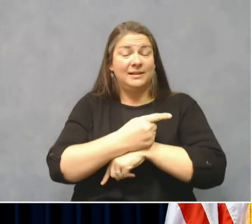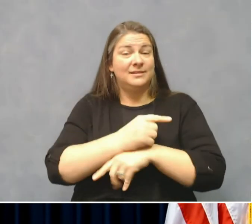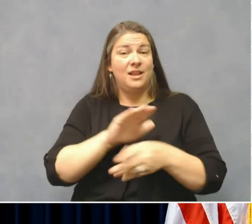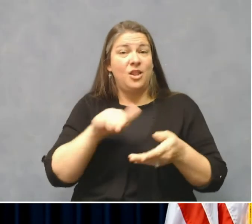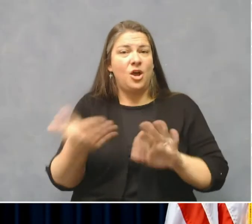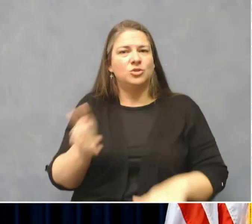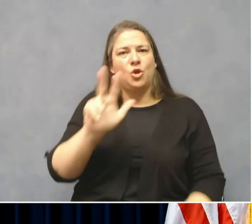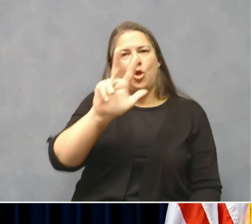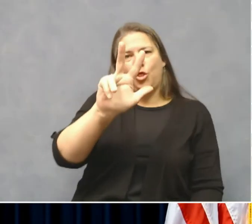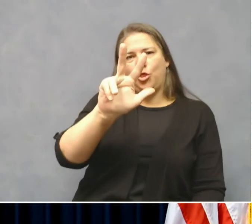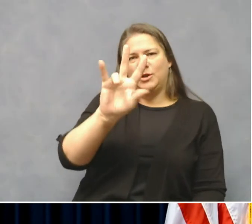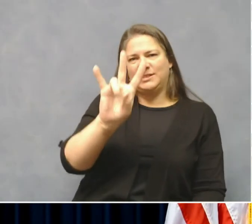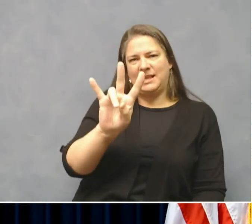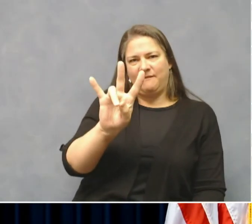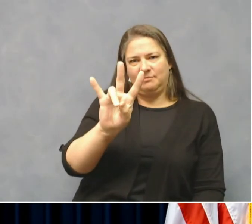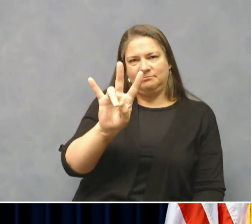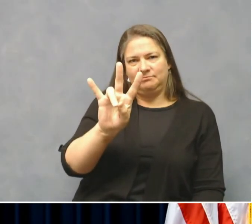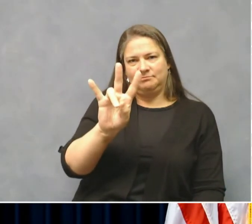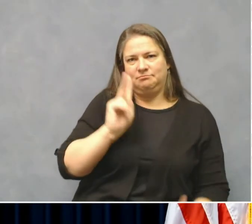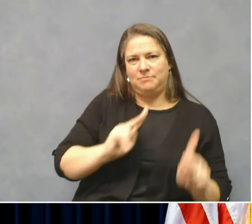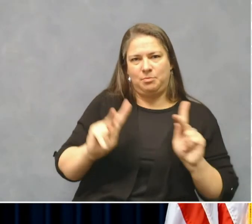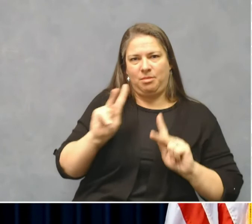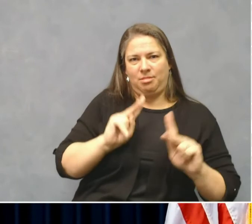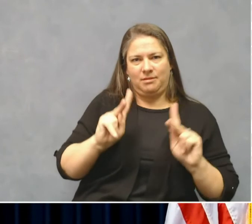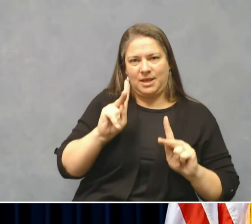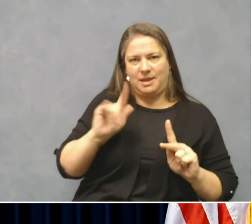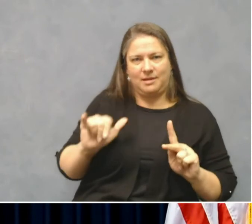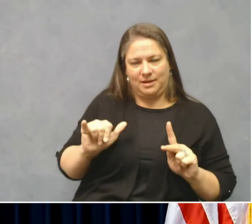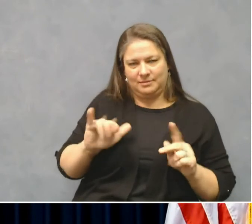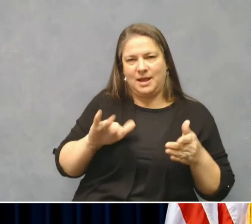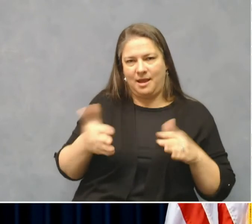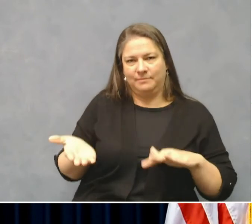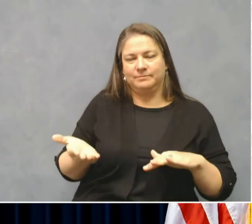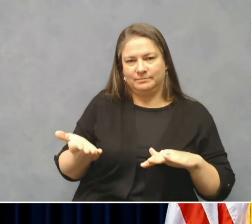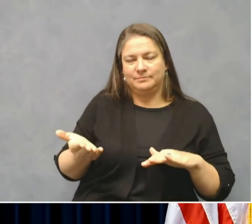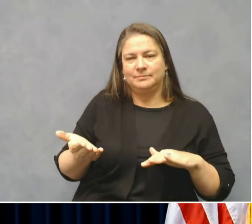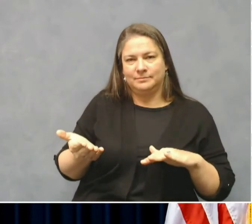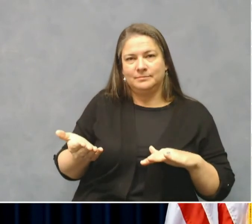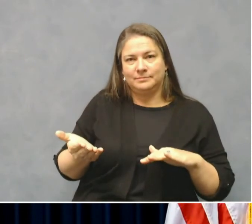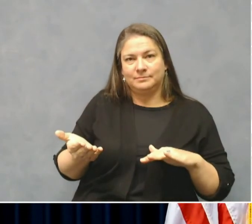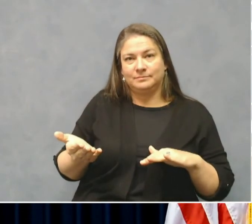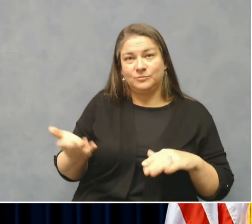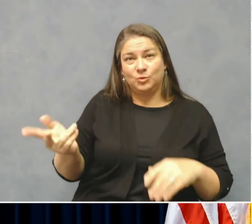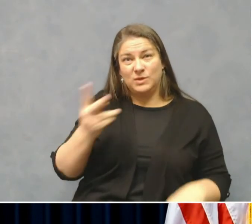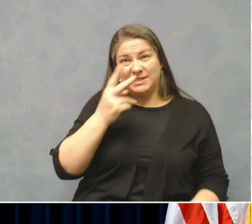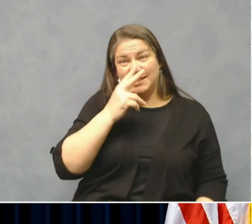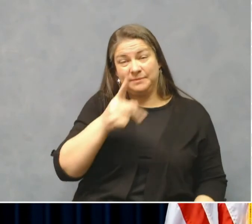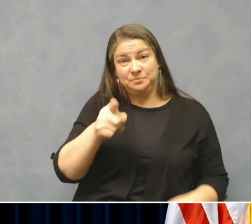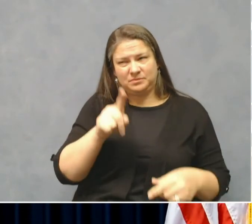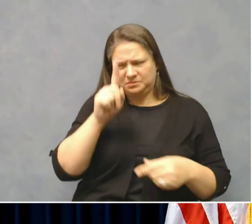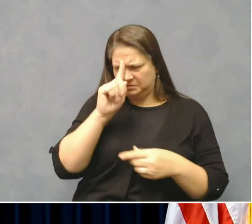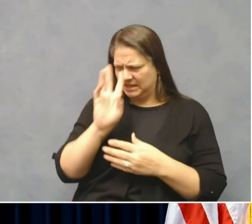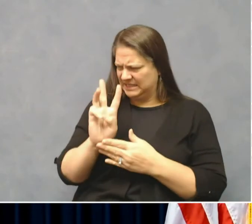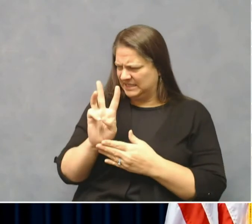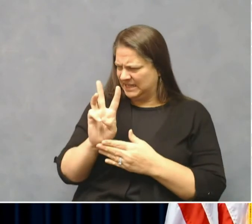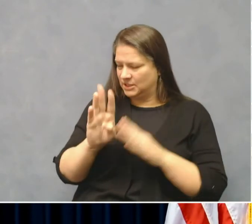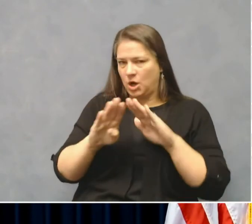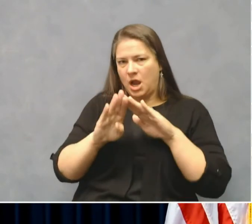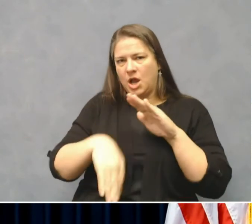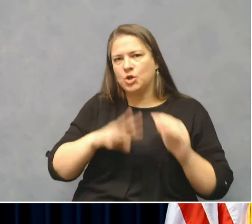37 additional Kentuckians. And when we get to it, you're going to see that I believe 6 of them are under 60 years